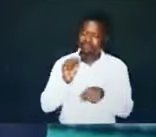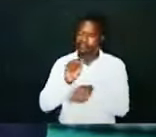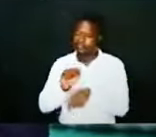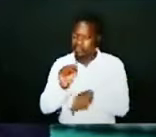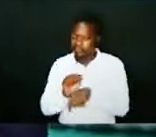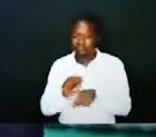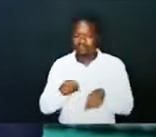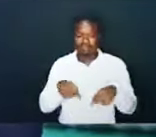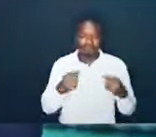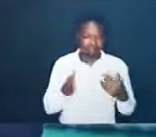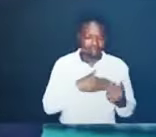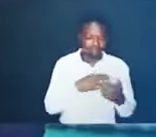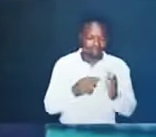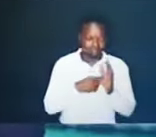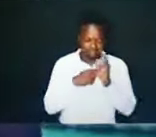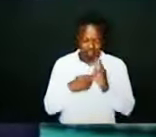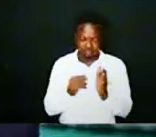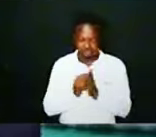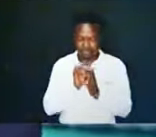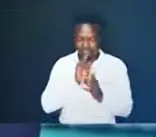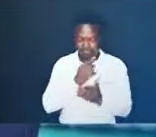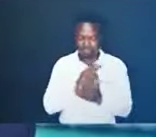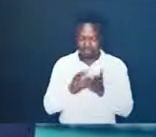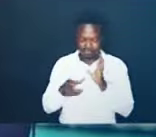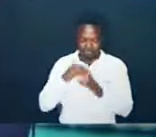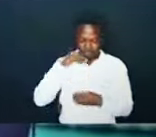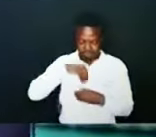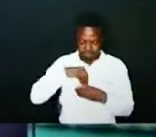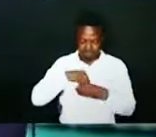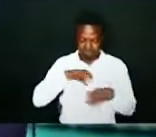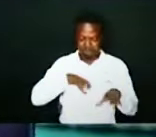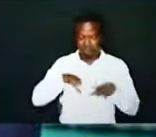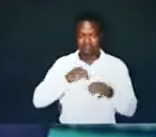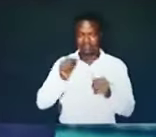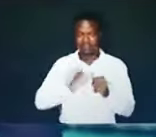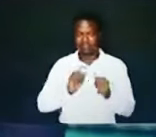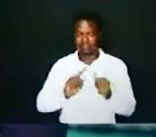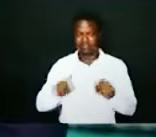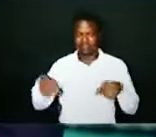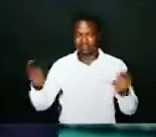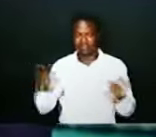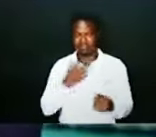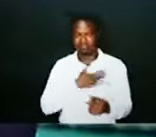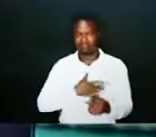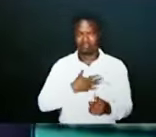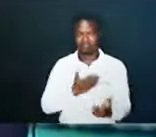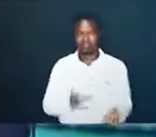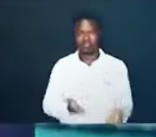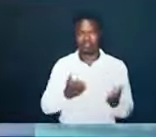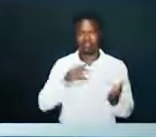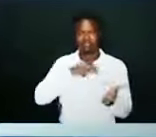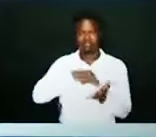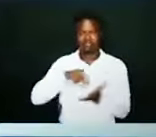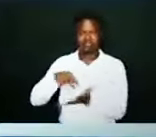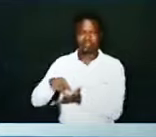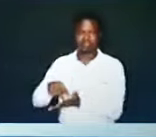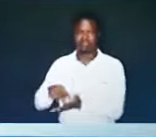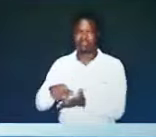is a great God. Now, I want us to stand and pray that God